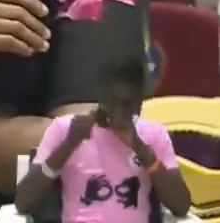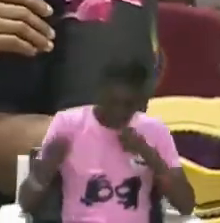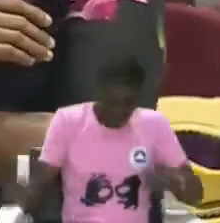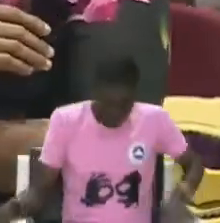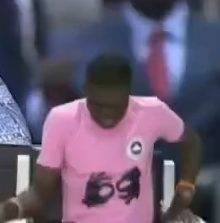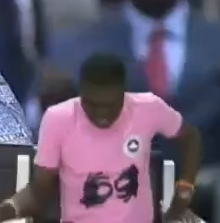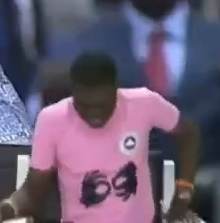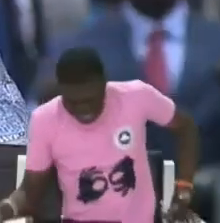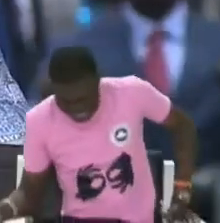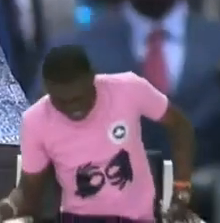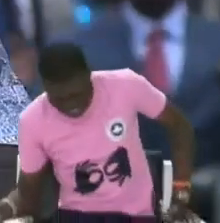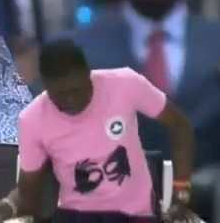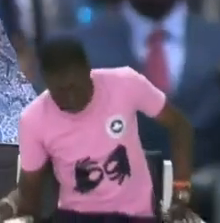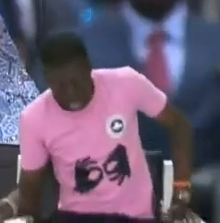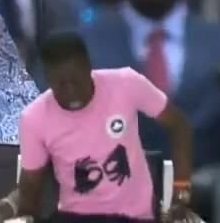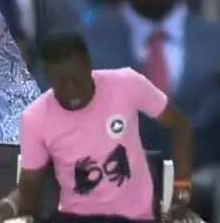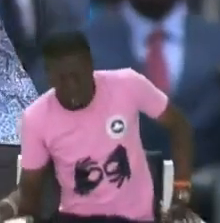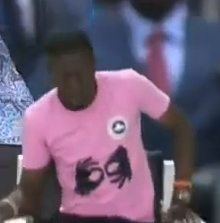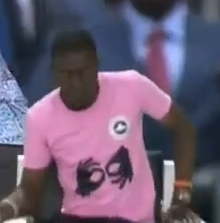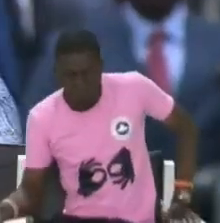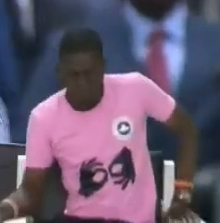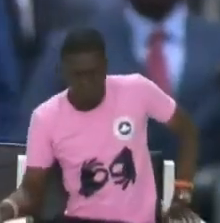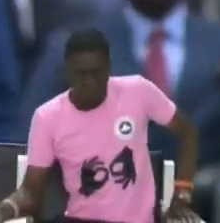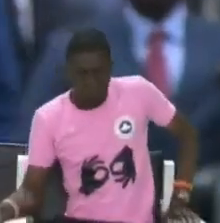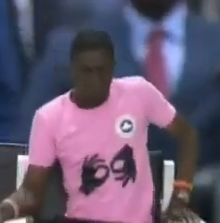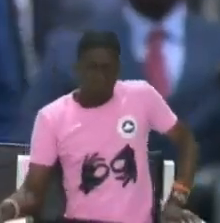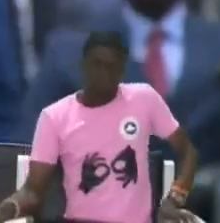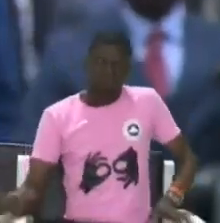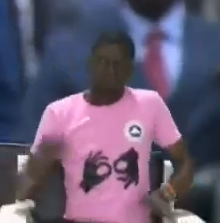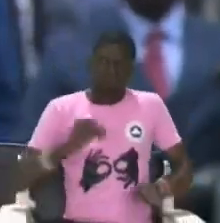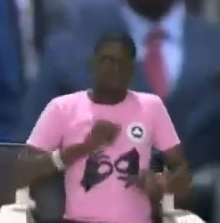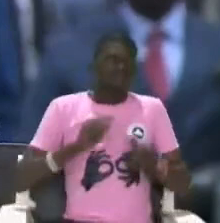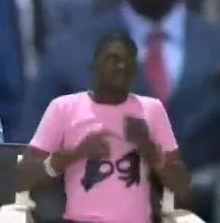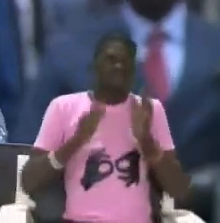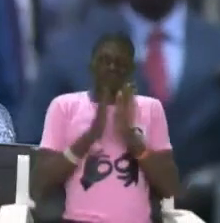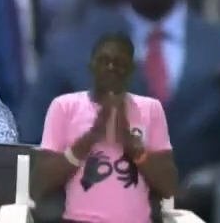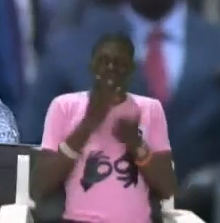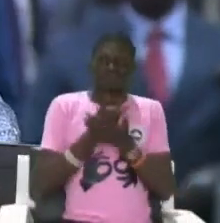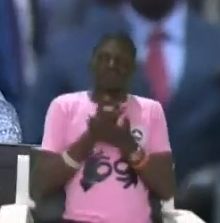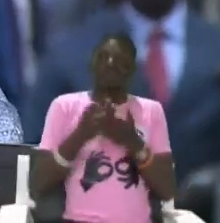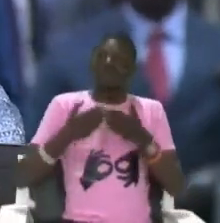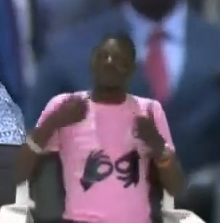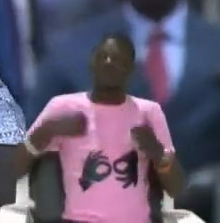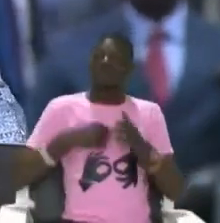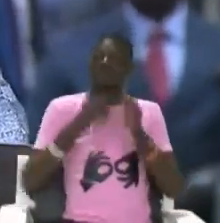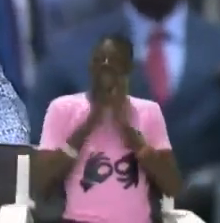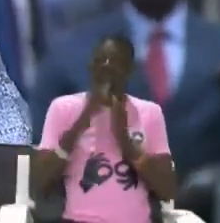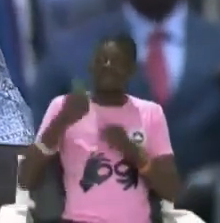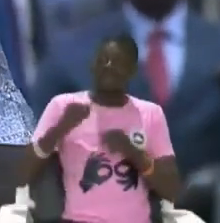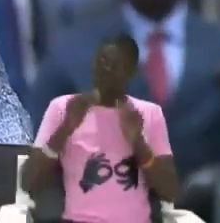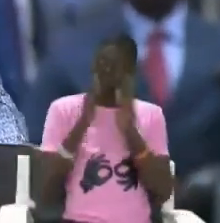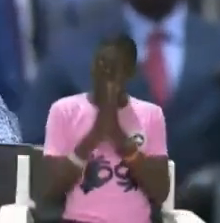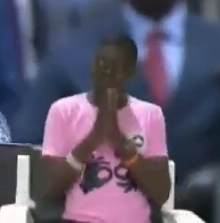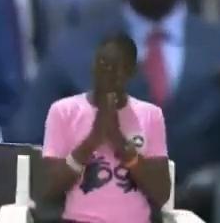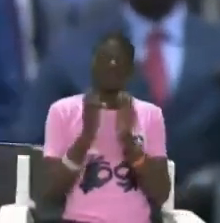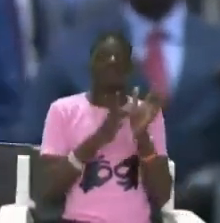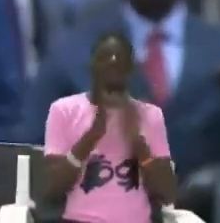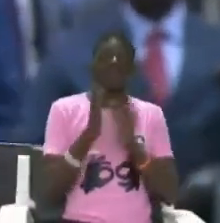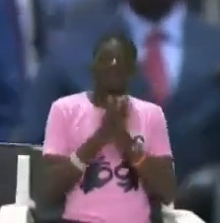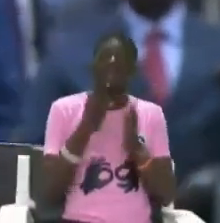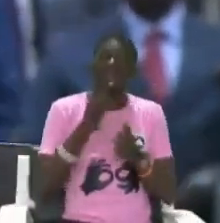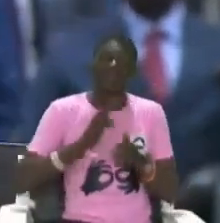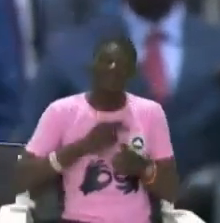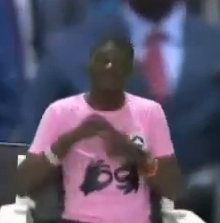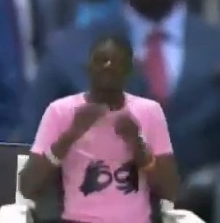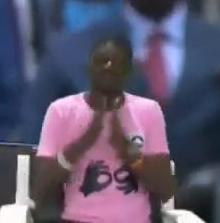I want us to go into supplication now. Before we pray any prayer, the Bible tells us in the book of